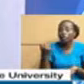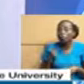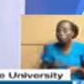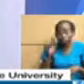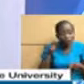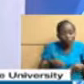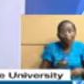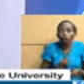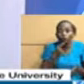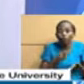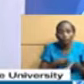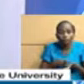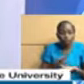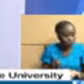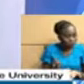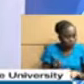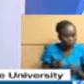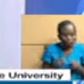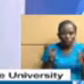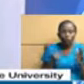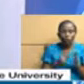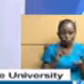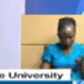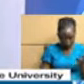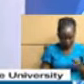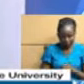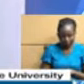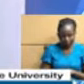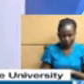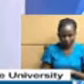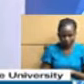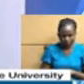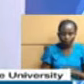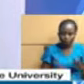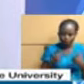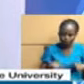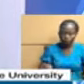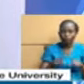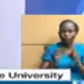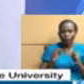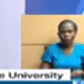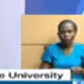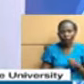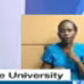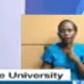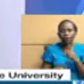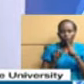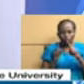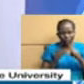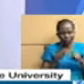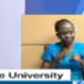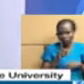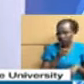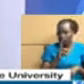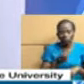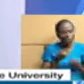also are importing a lot of food stuff. But the point is, we need to step up from some comfort zone